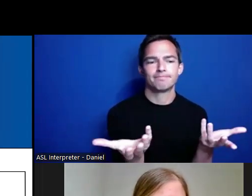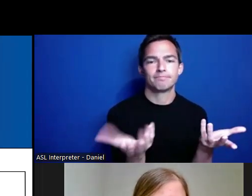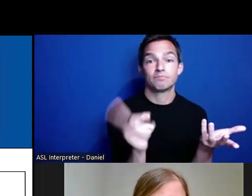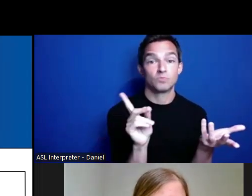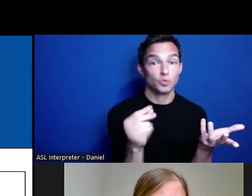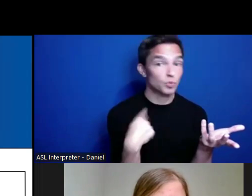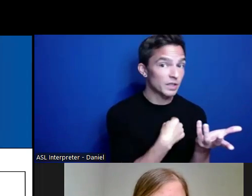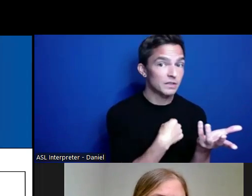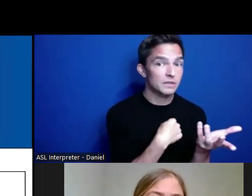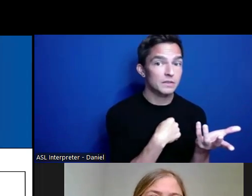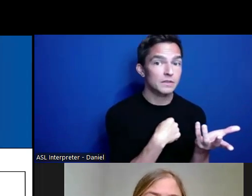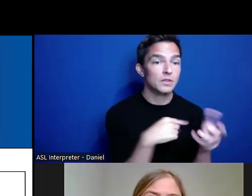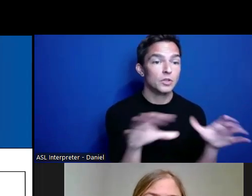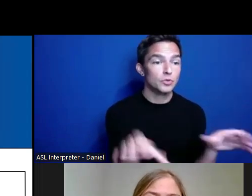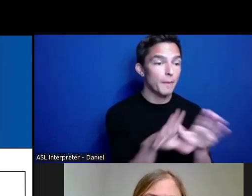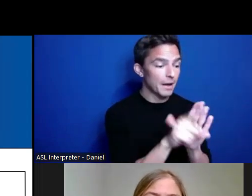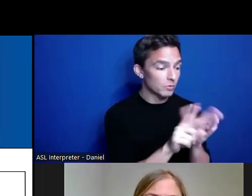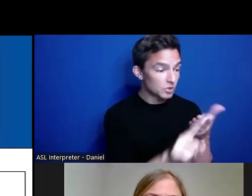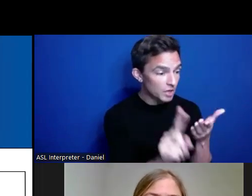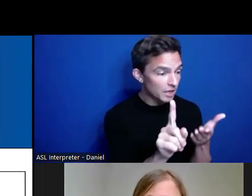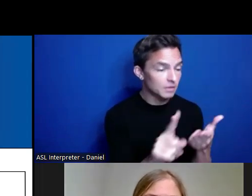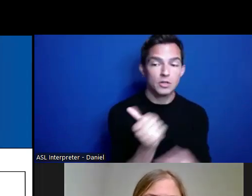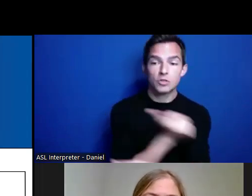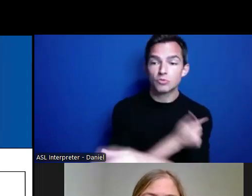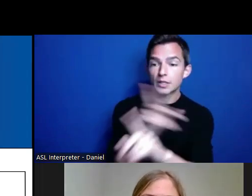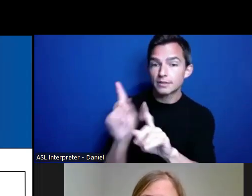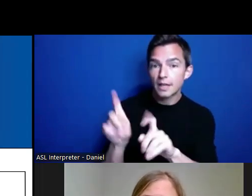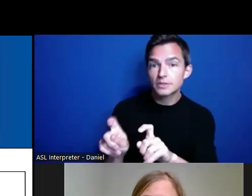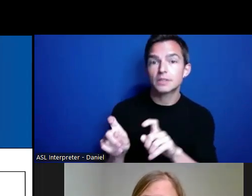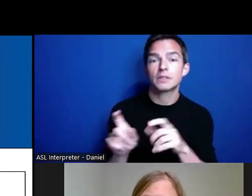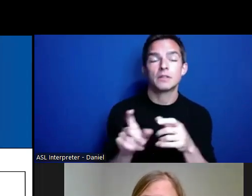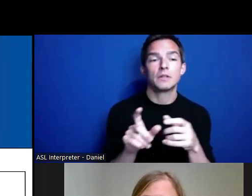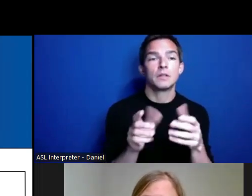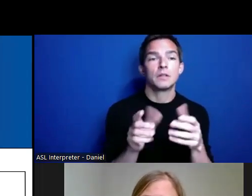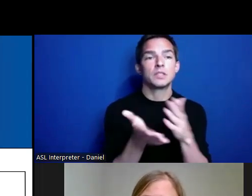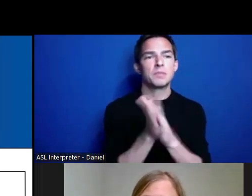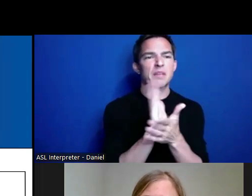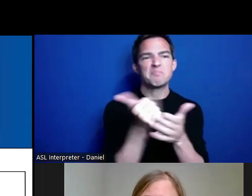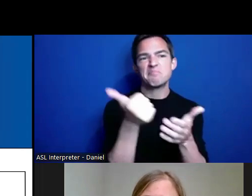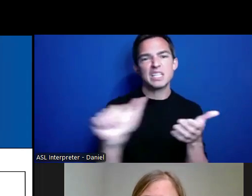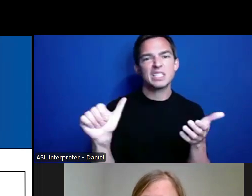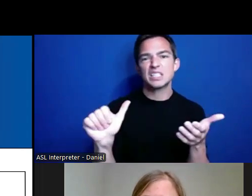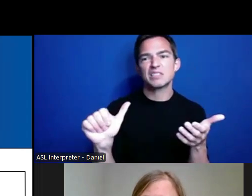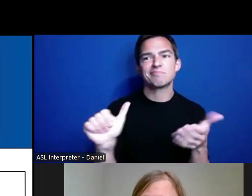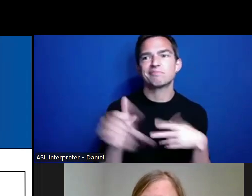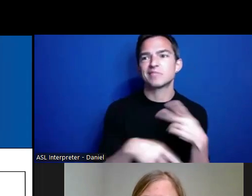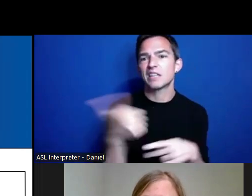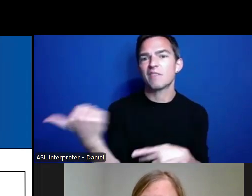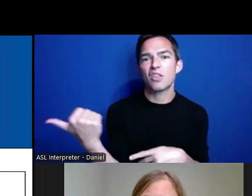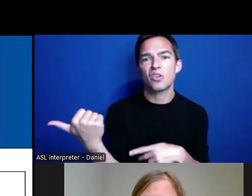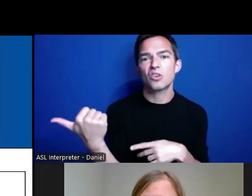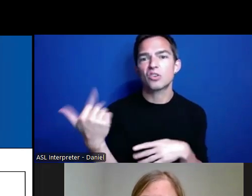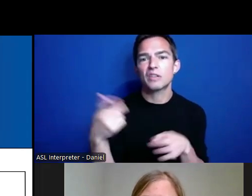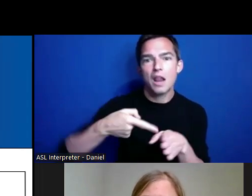do background checks? Do we do drug tests to become any kind of other